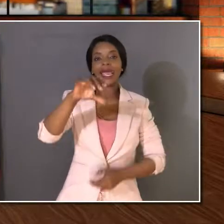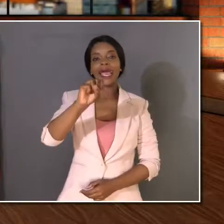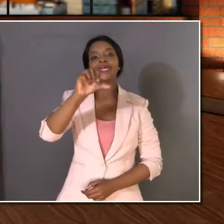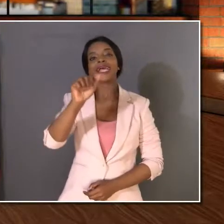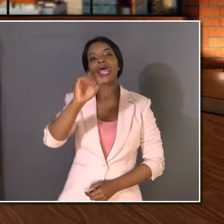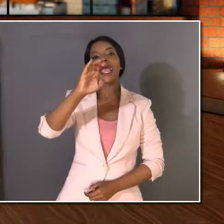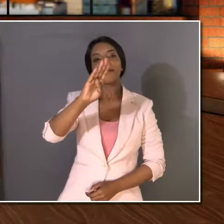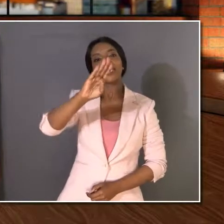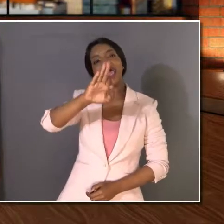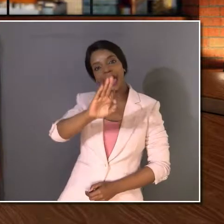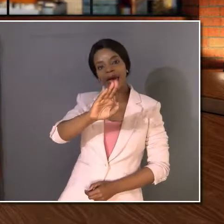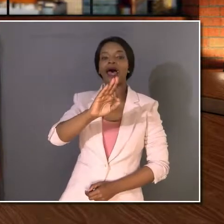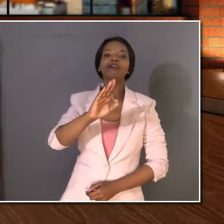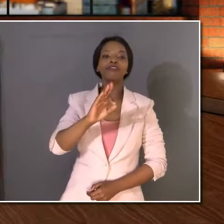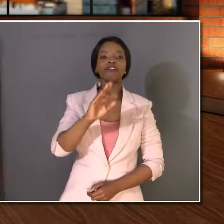SABFSI2020,